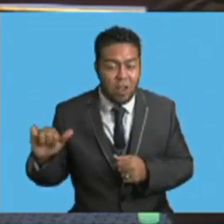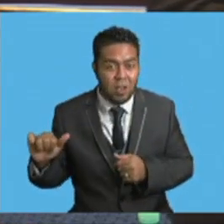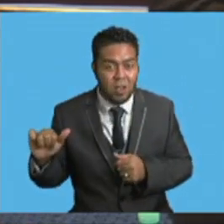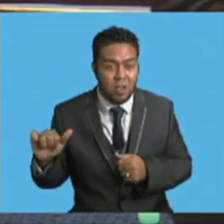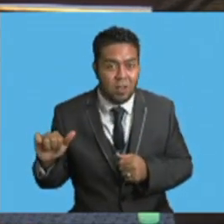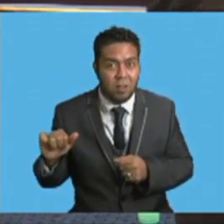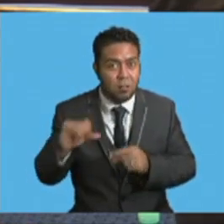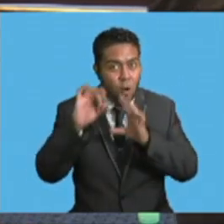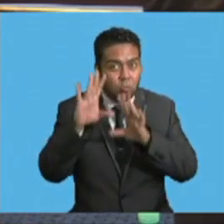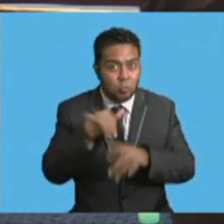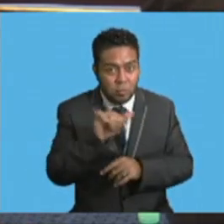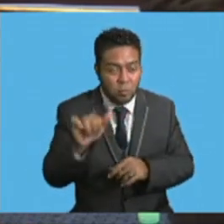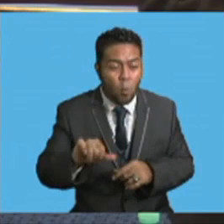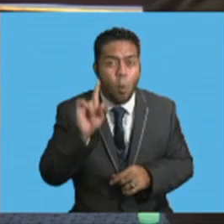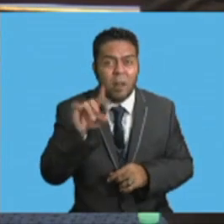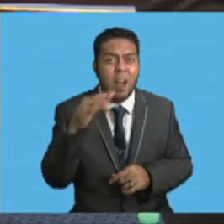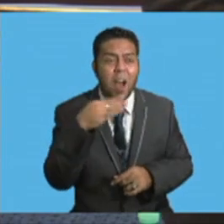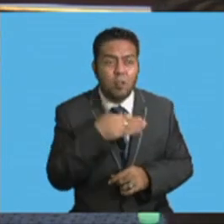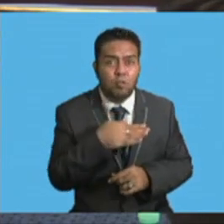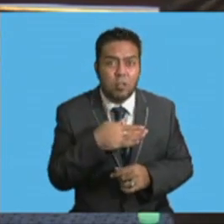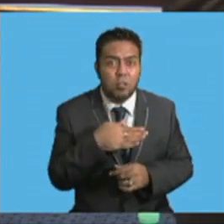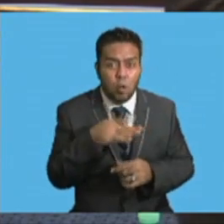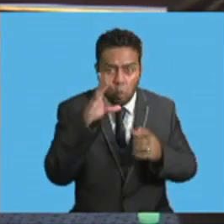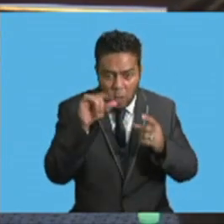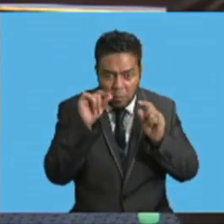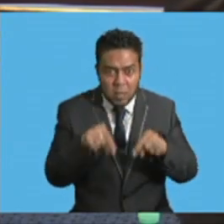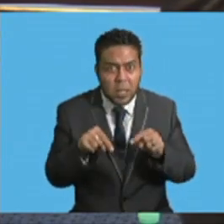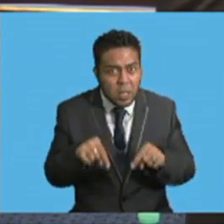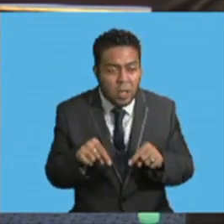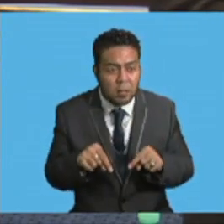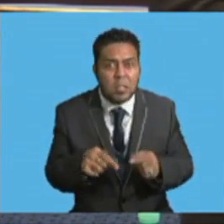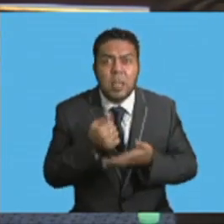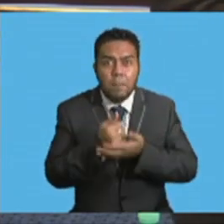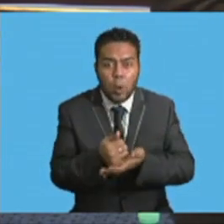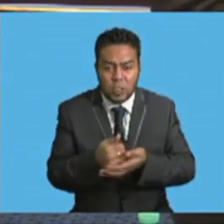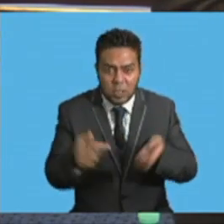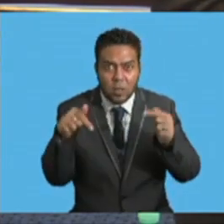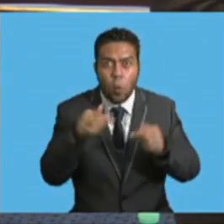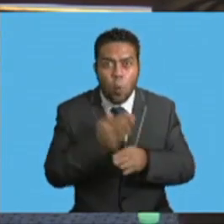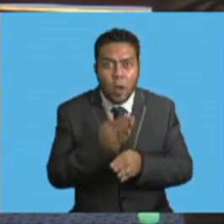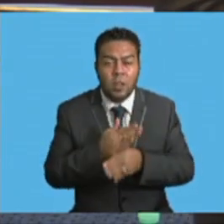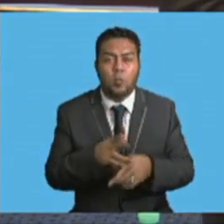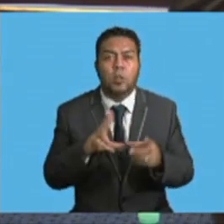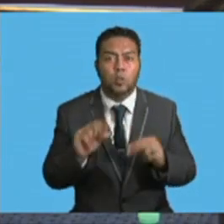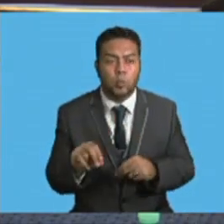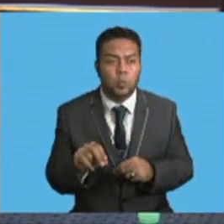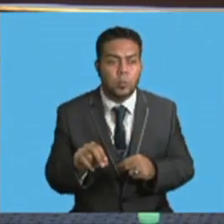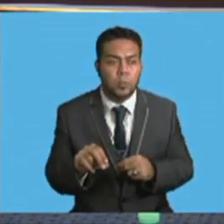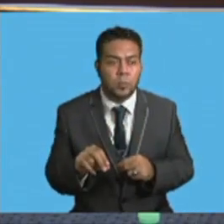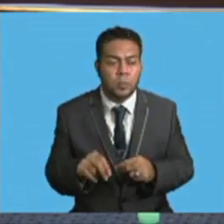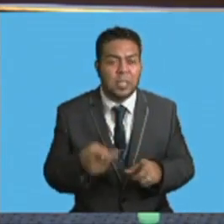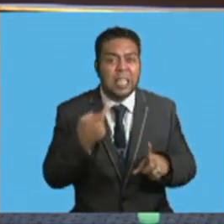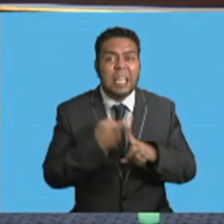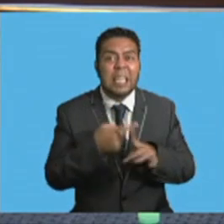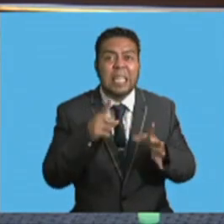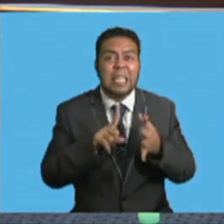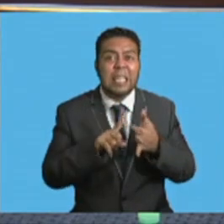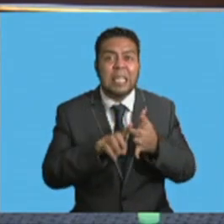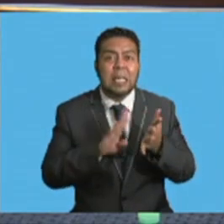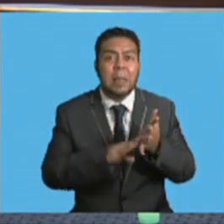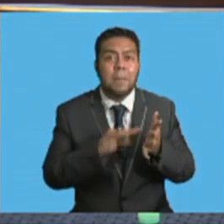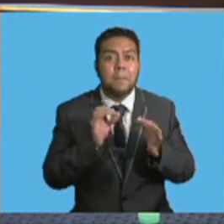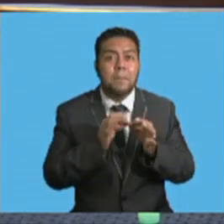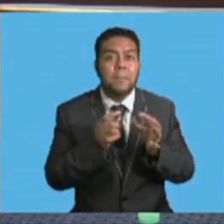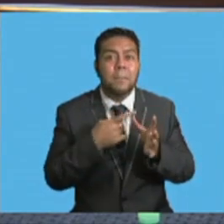Honorable Speaker, who could be here supporting the work that we do. Honorable Speaker, Kimberly Oman, in